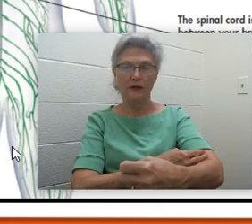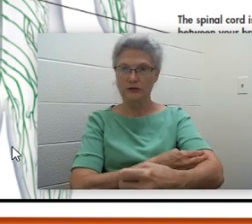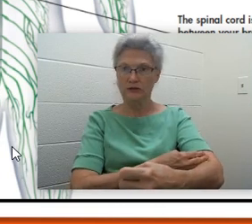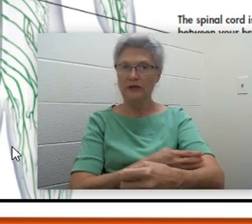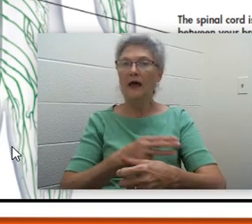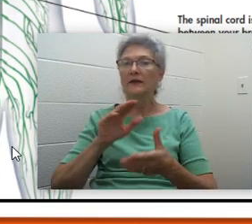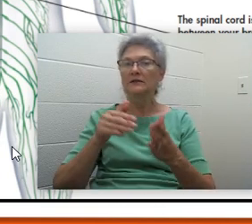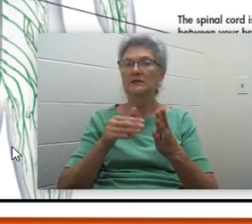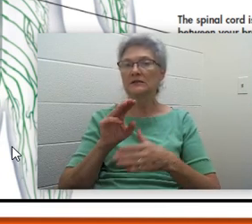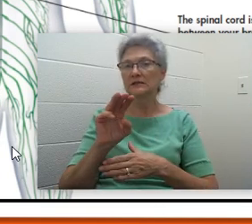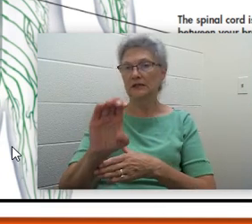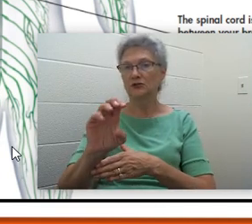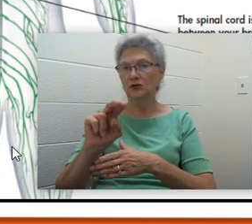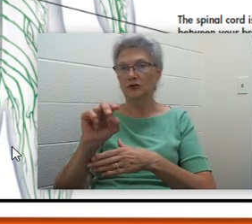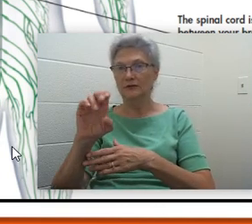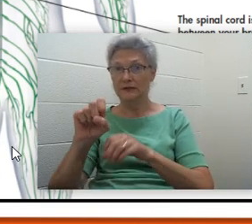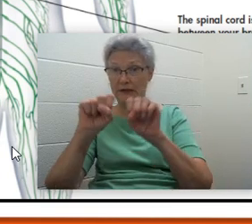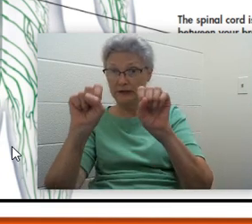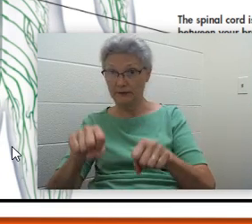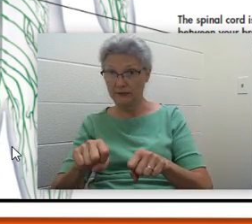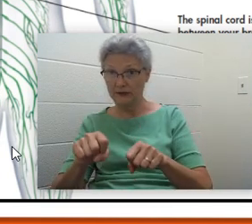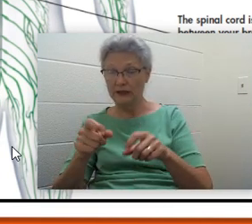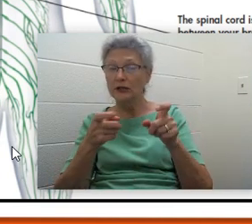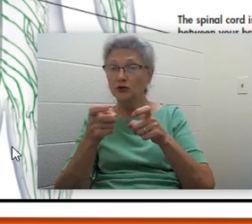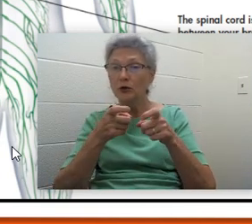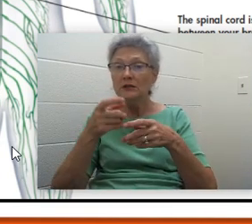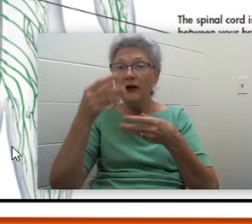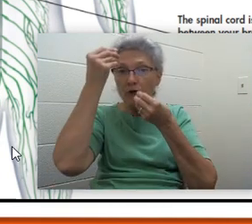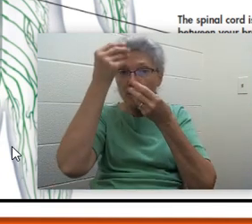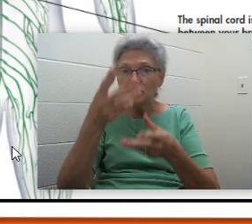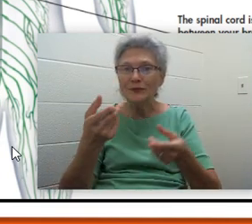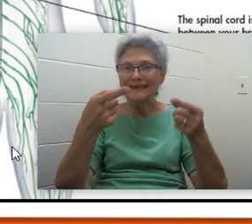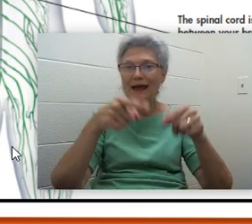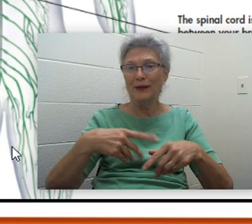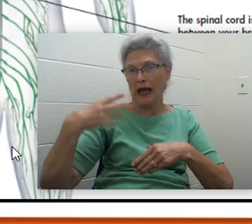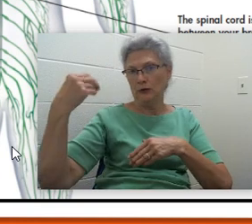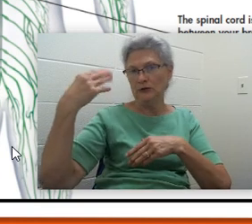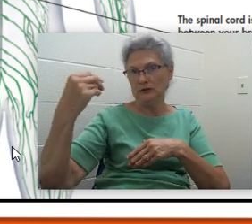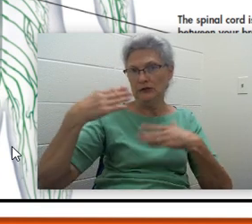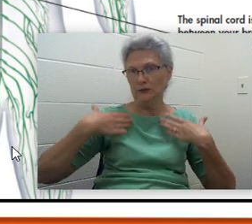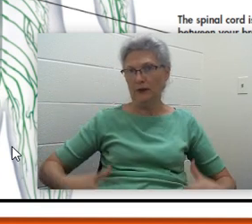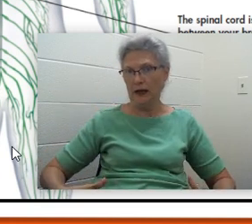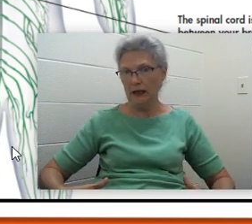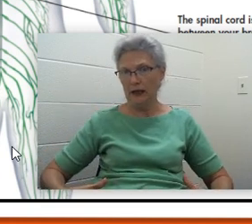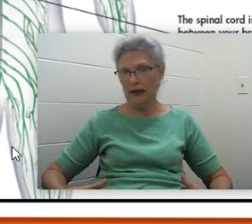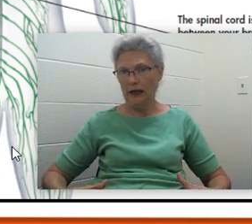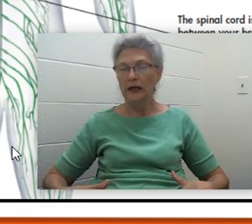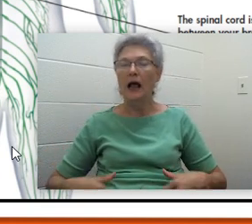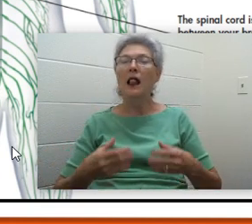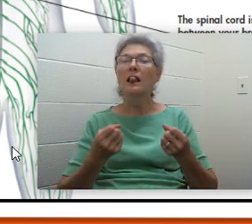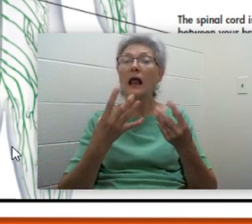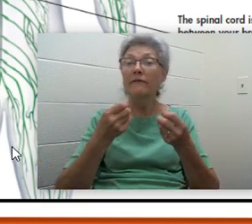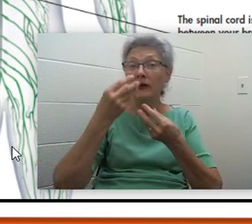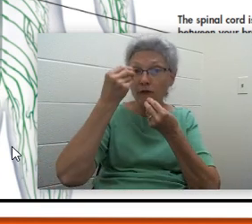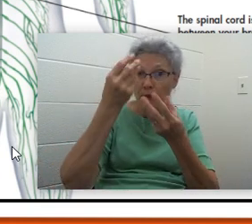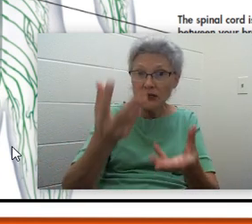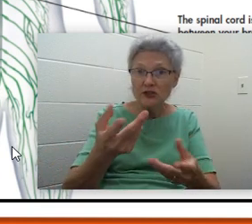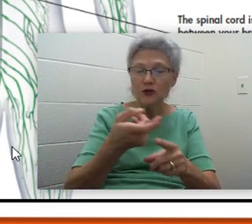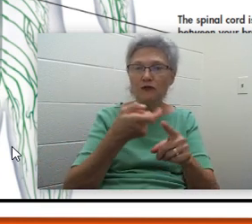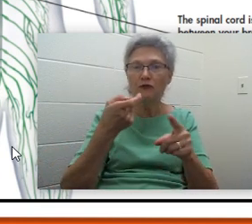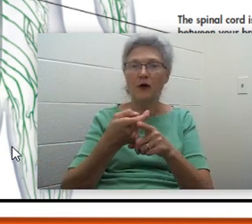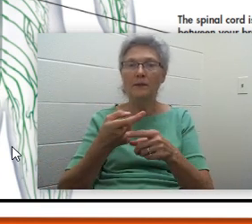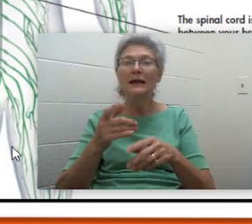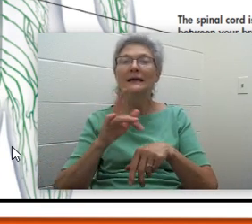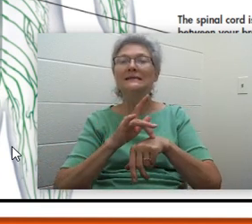central nervous system also handles information about what is happening outside your body. It gets much of this information from